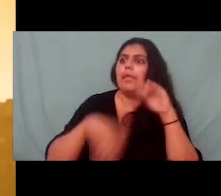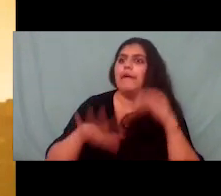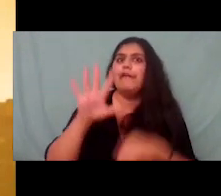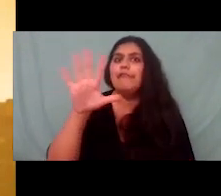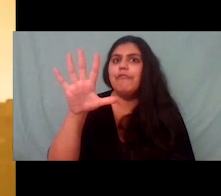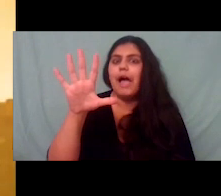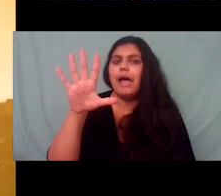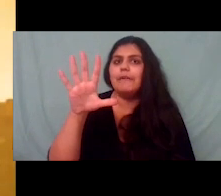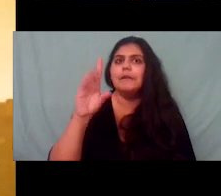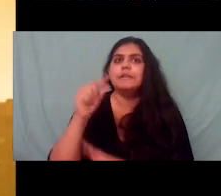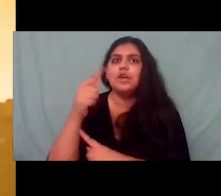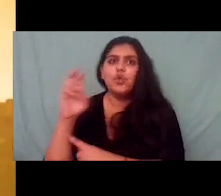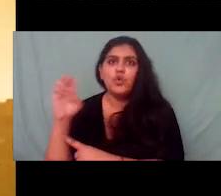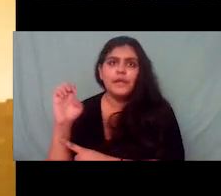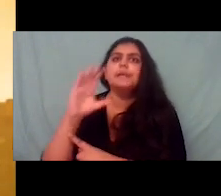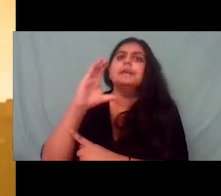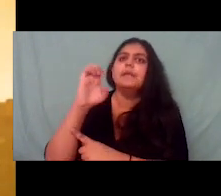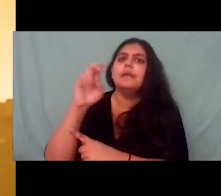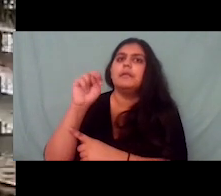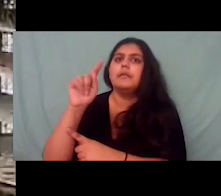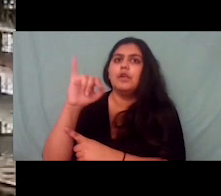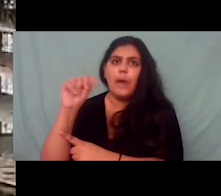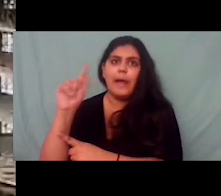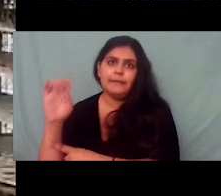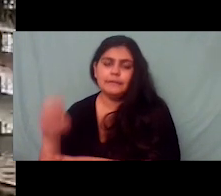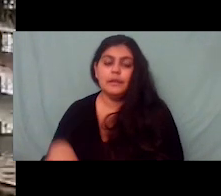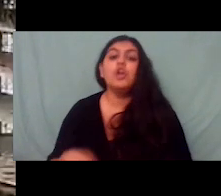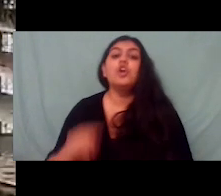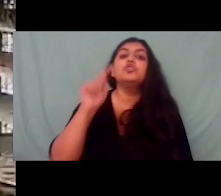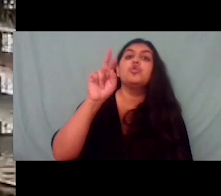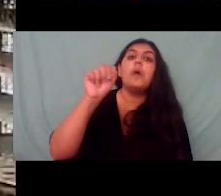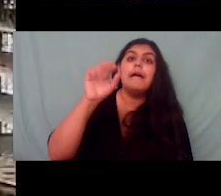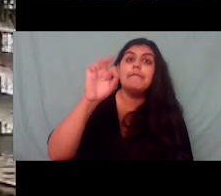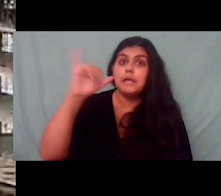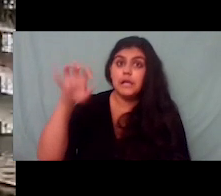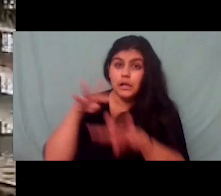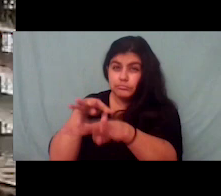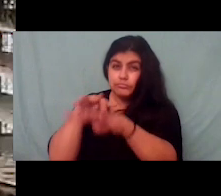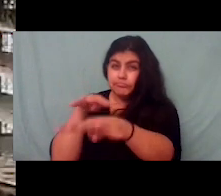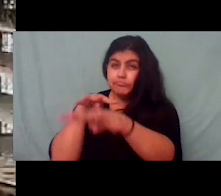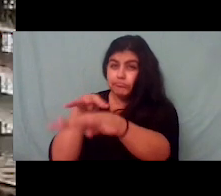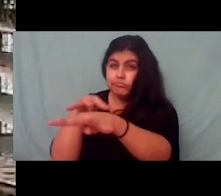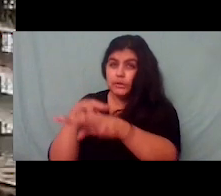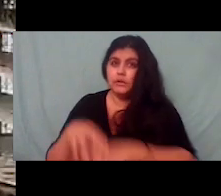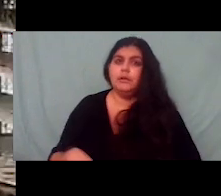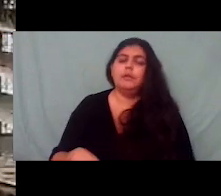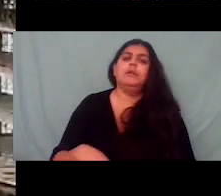5 degrees centigrade higher than they should be. Traffic congestion is costly all over the world